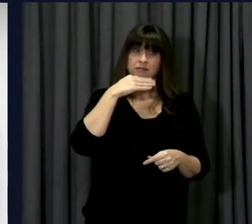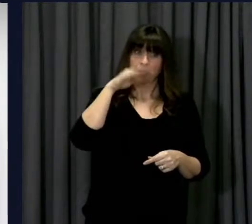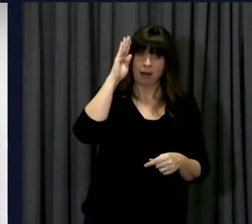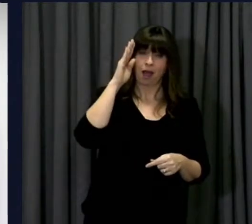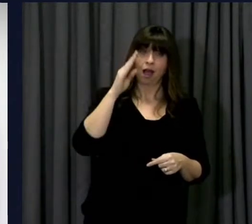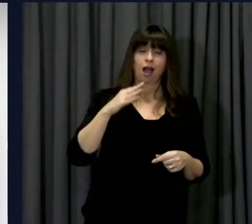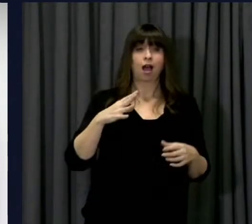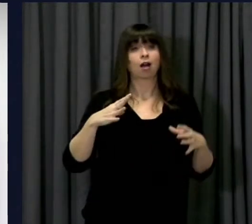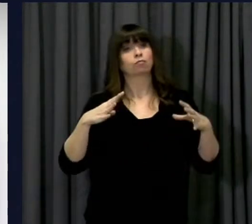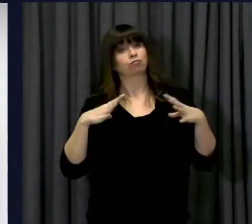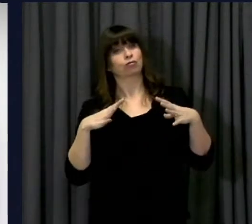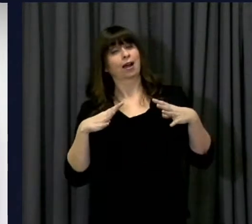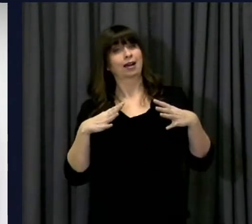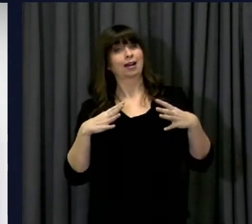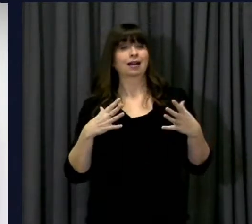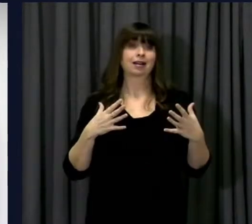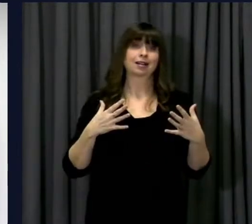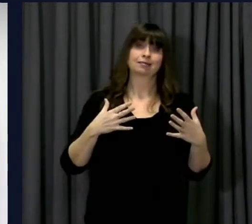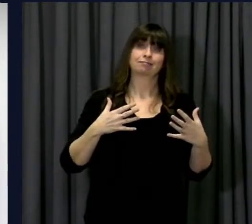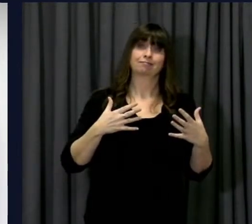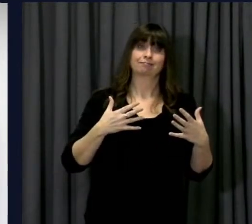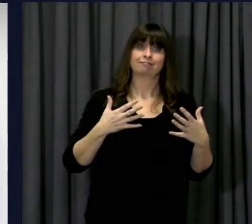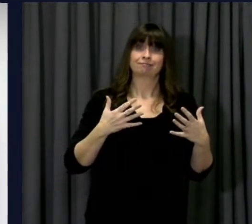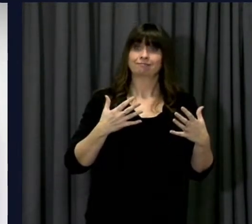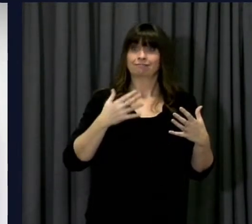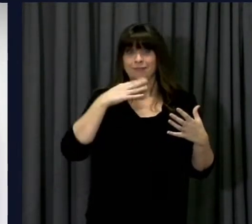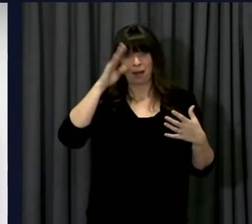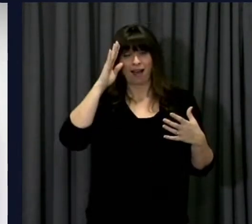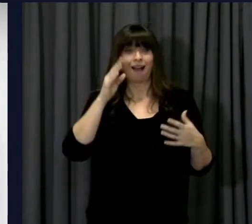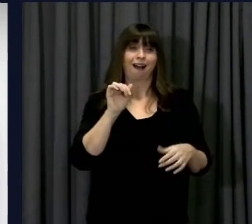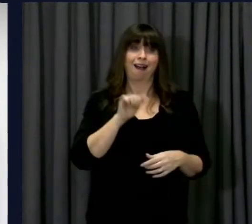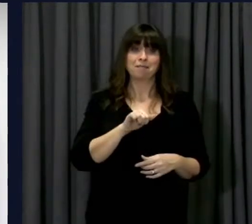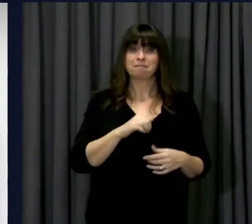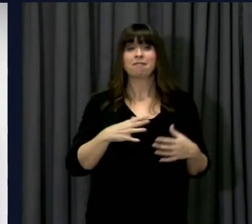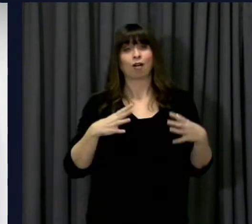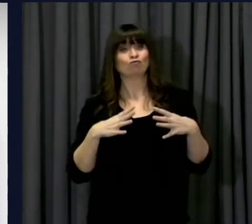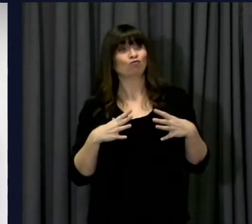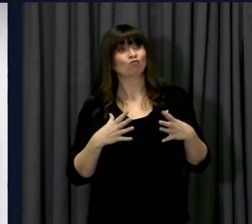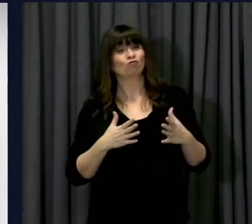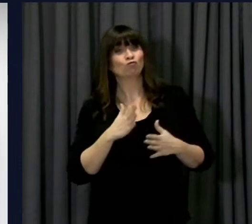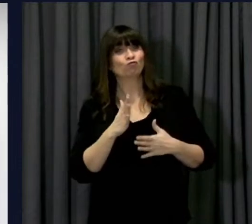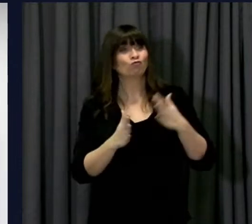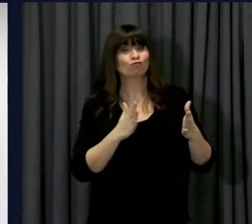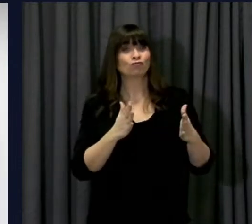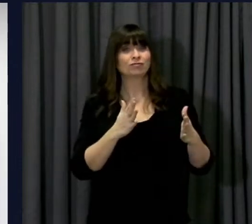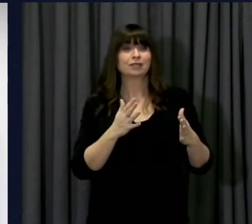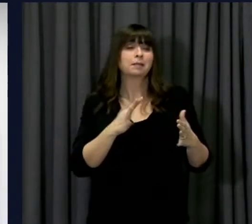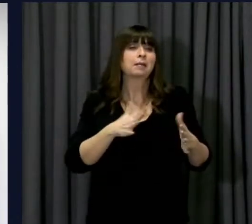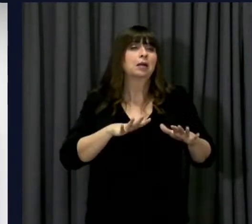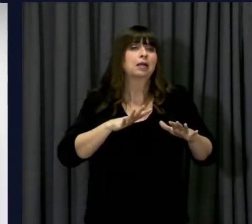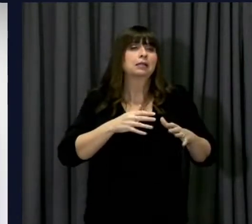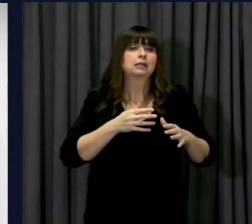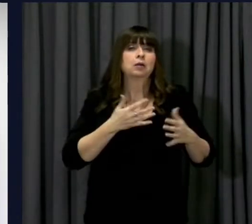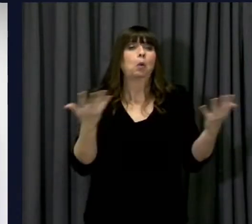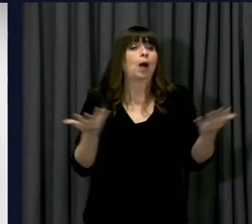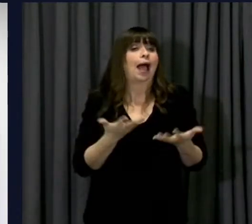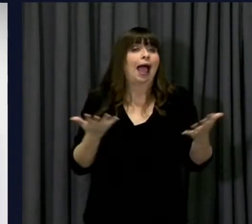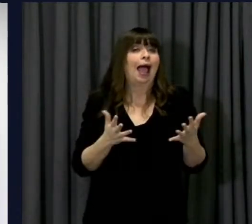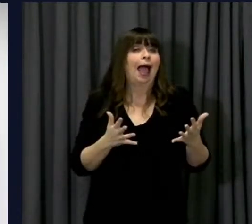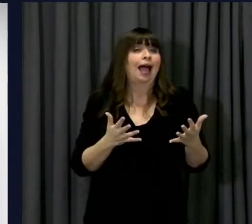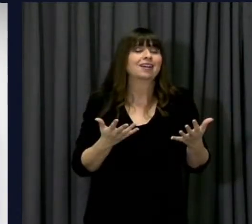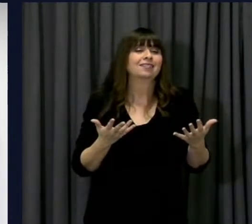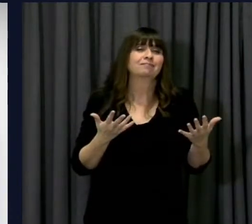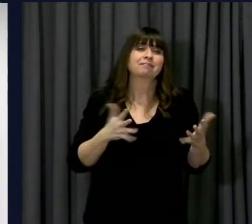break of some kind over the summer. I wouldn't want to forecast where that would be, though. We know many people are opting to stay within Wales or the